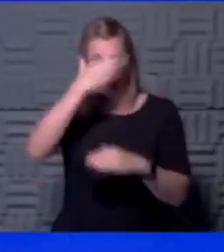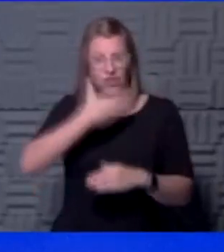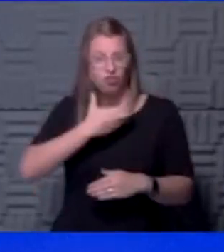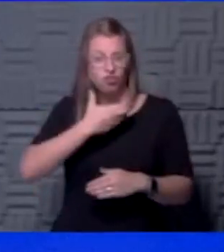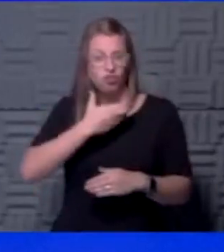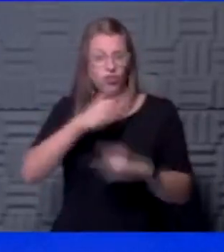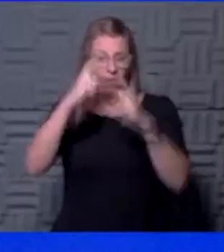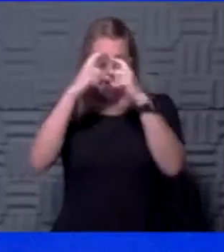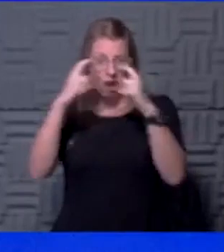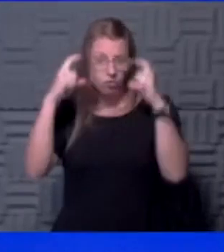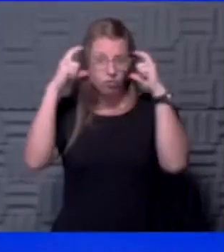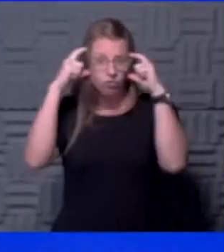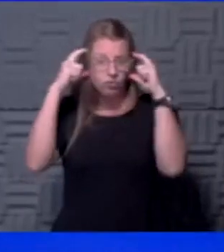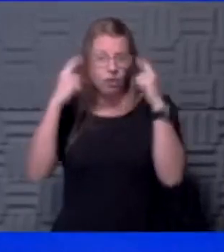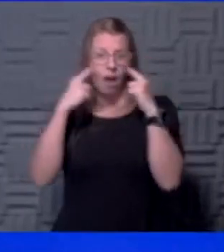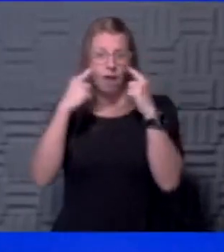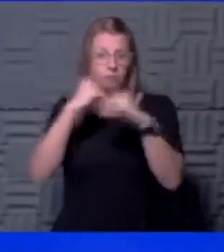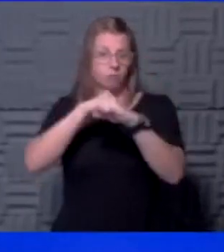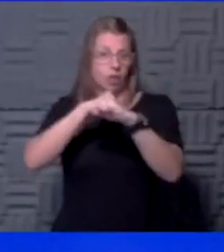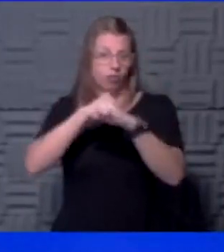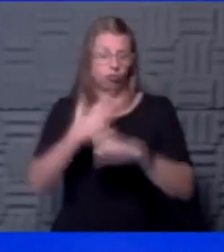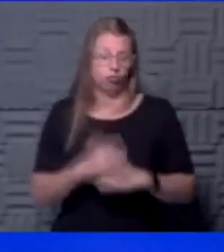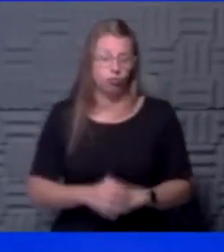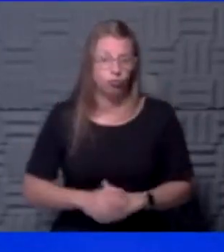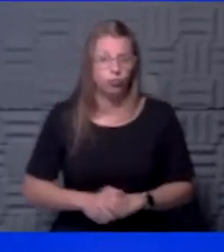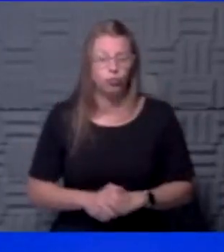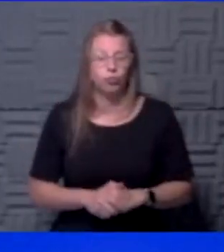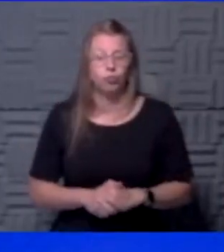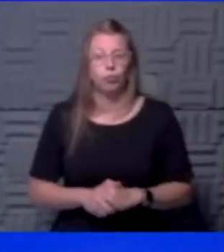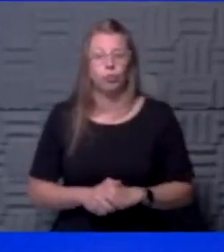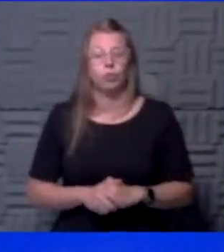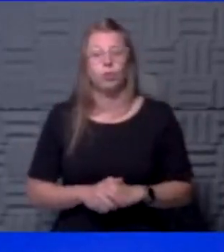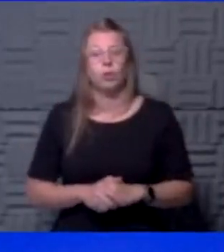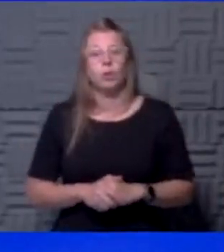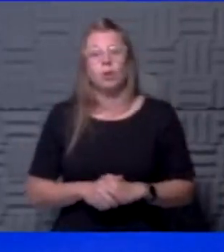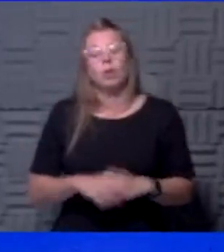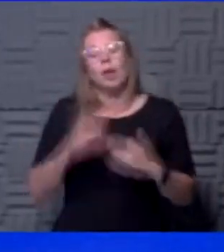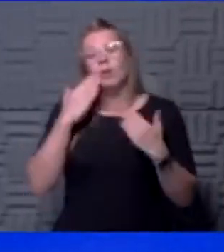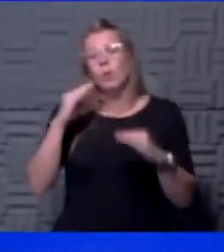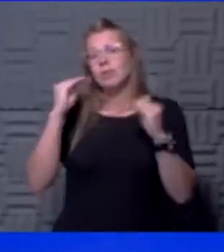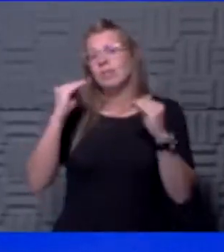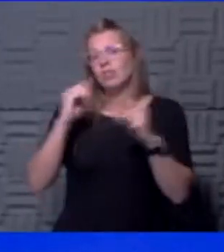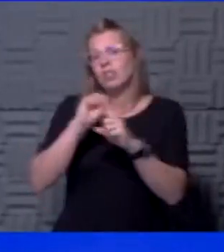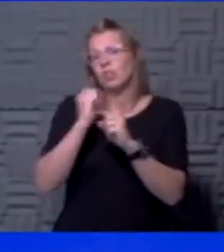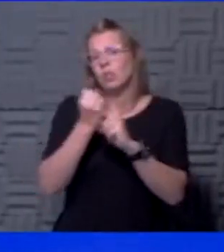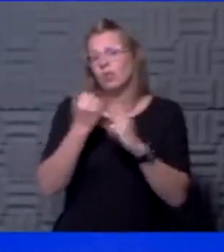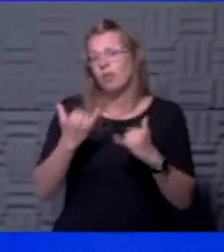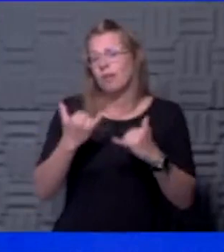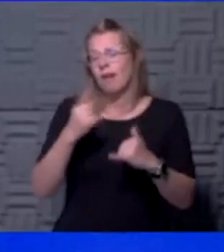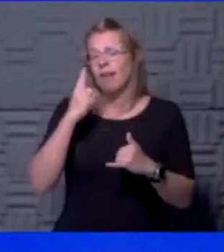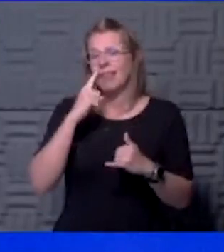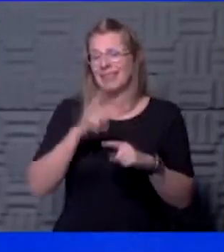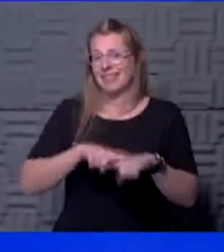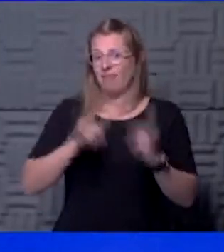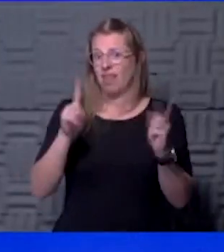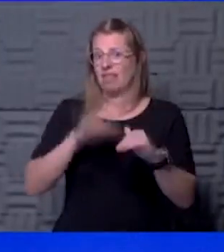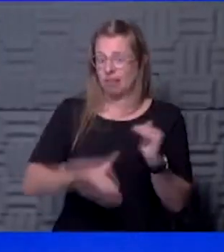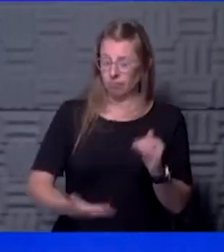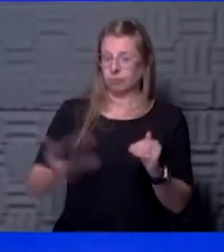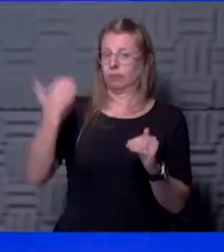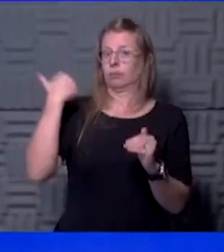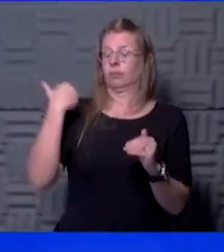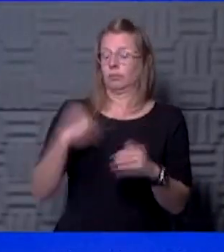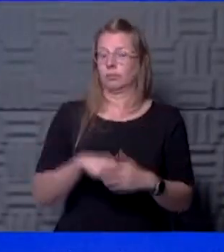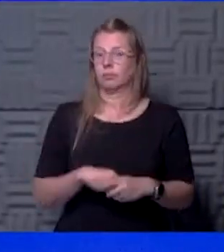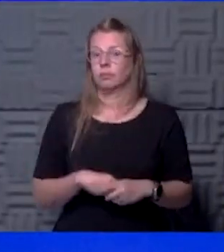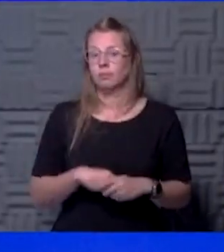or goggles or eye protection. I don't know exactly what the teaching situations are now. I think it's different than when I was in school as far